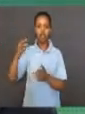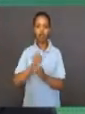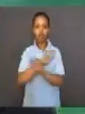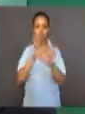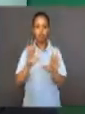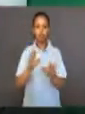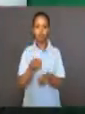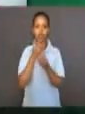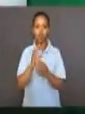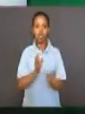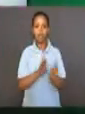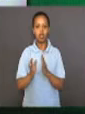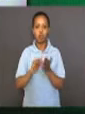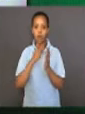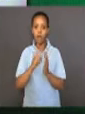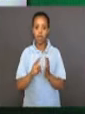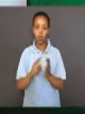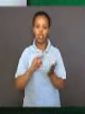called autotrophs.